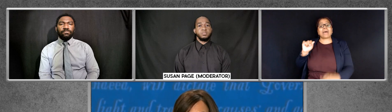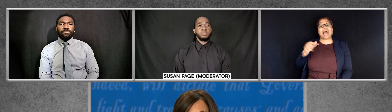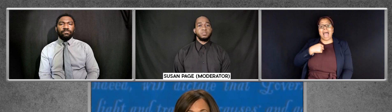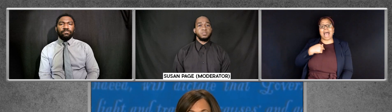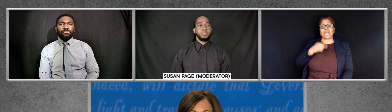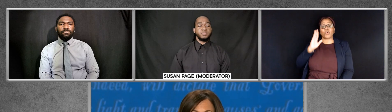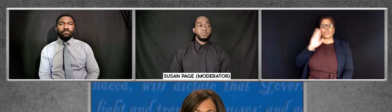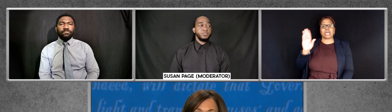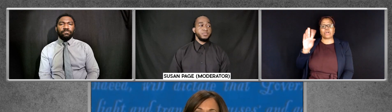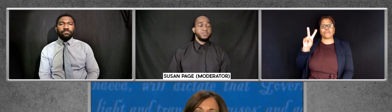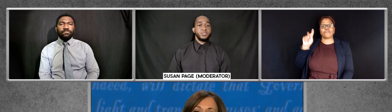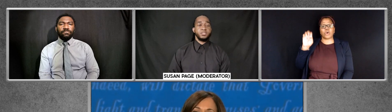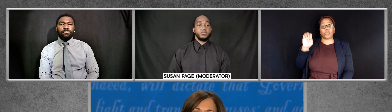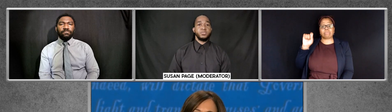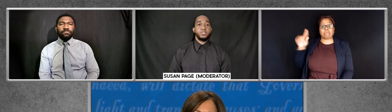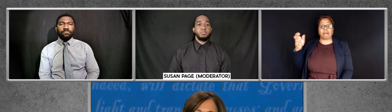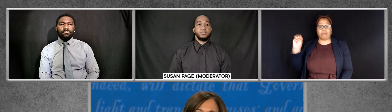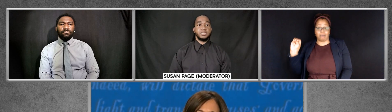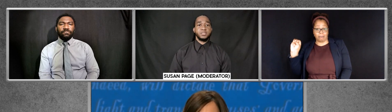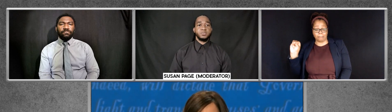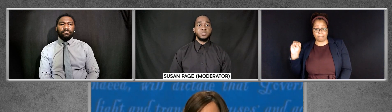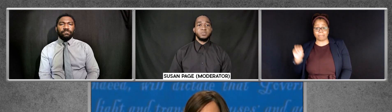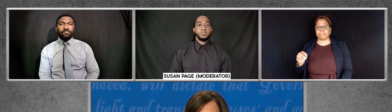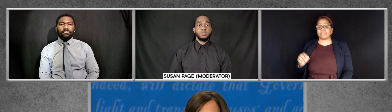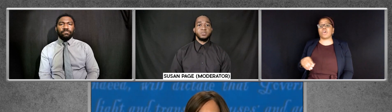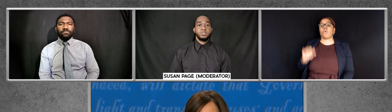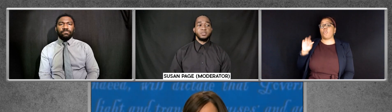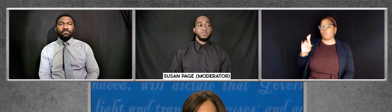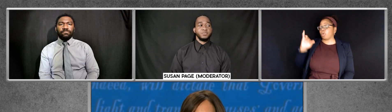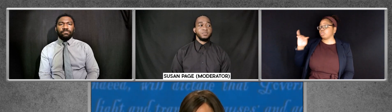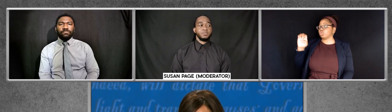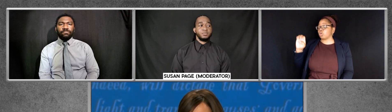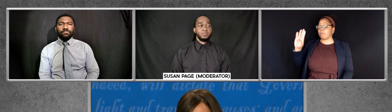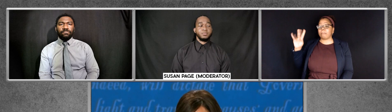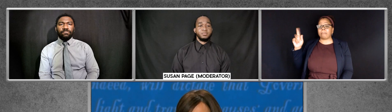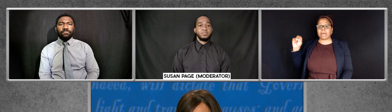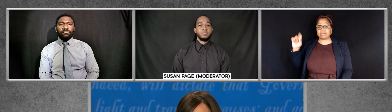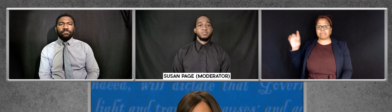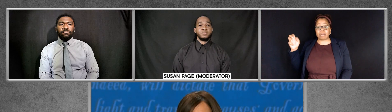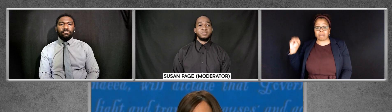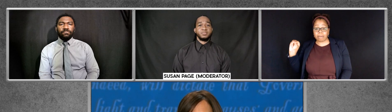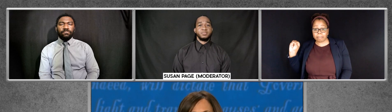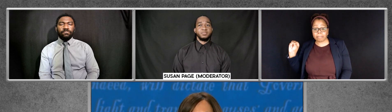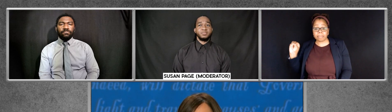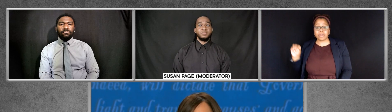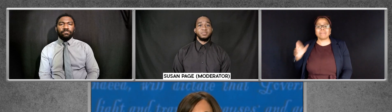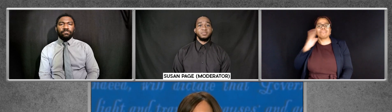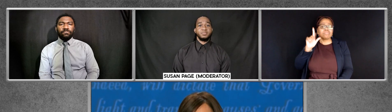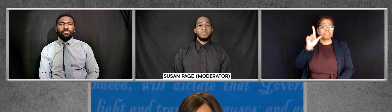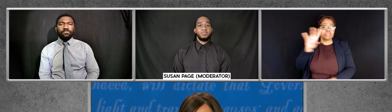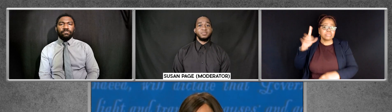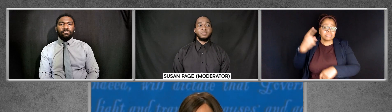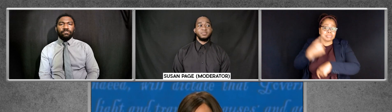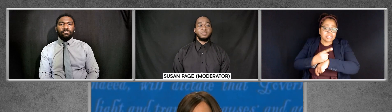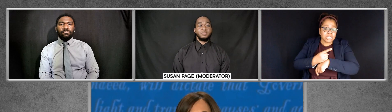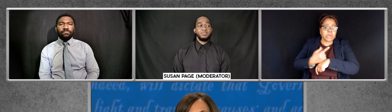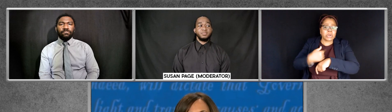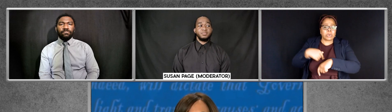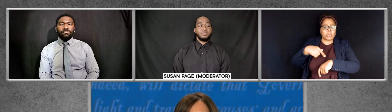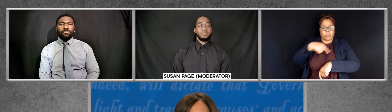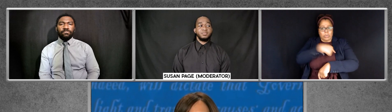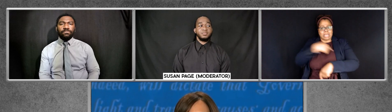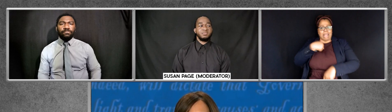to joebiden.com. We have it within our power in these next 27 days to make the decision about